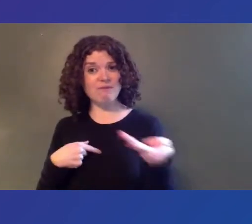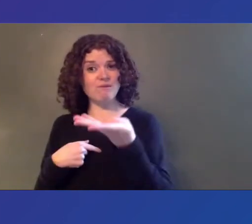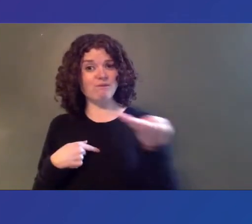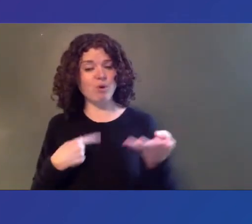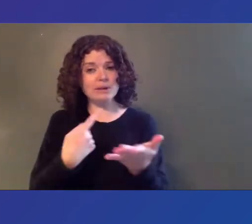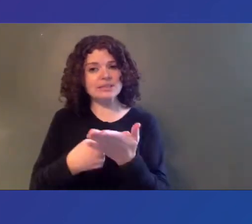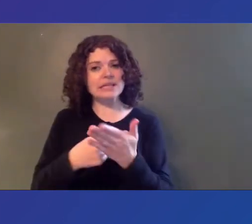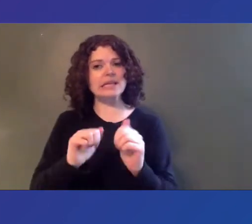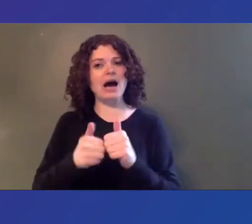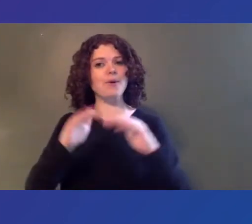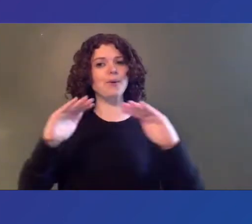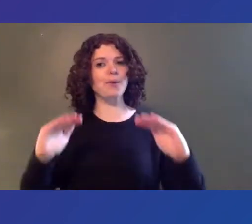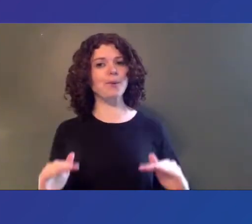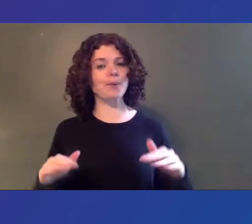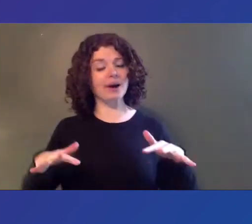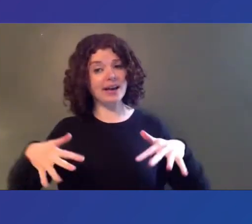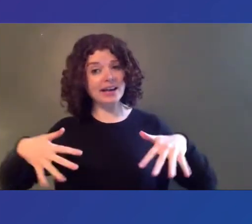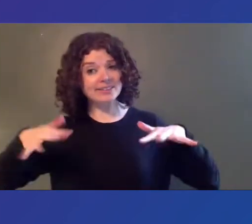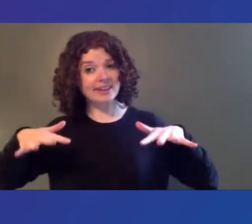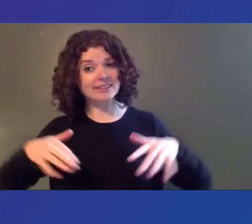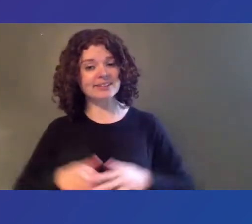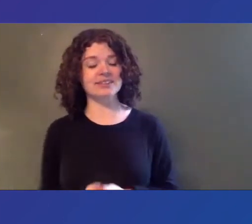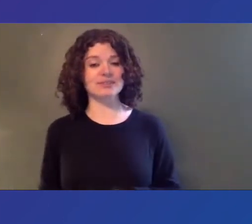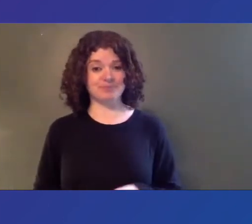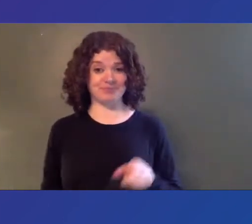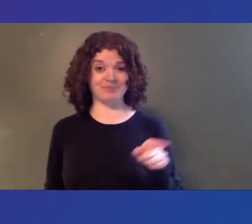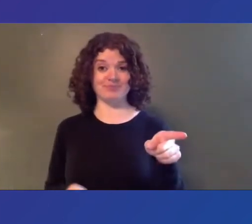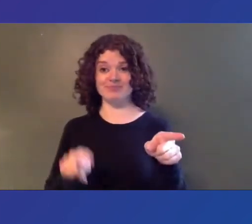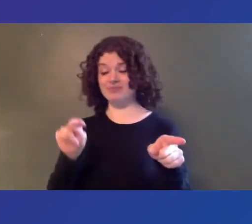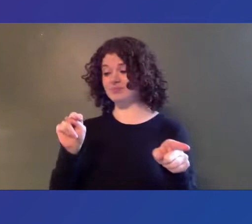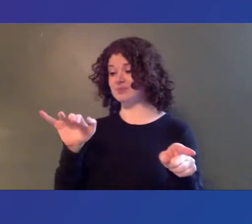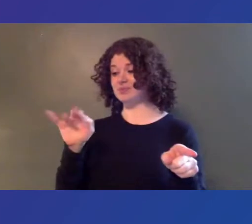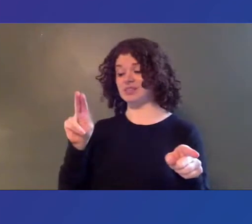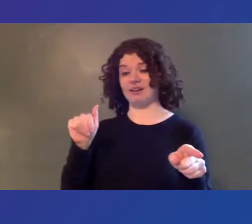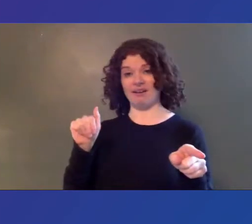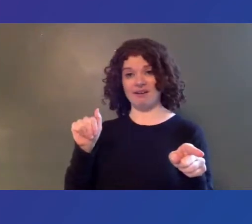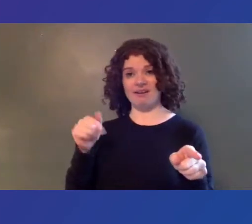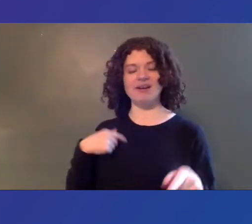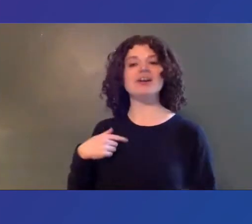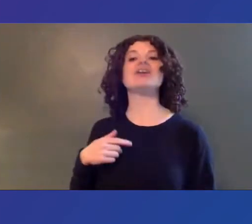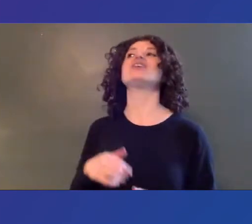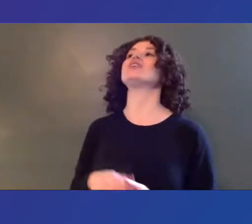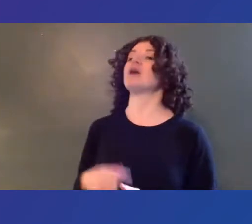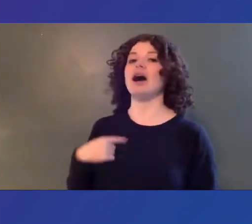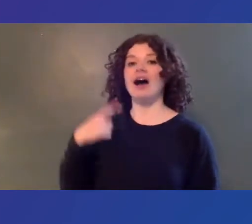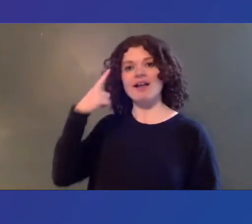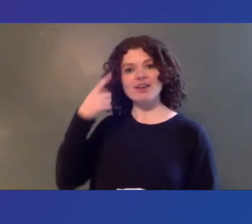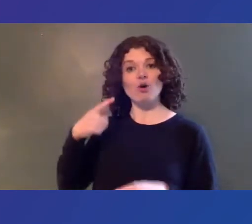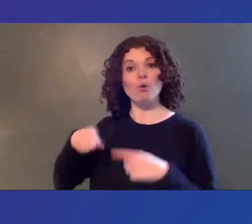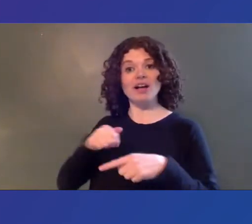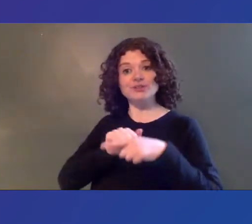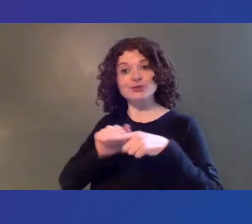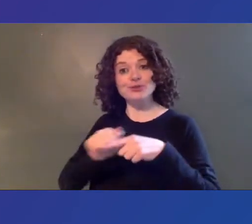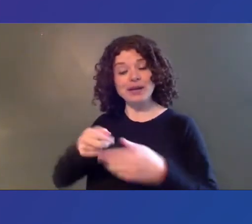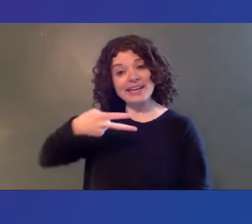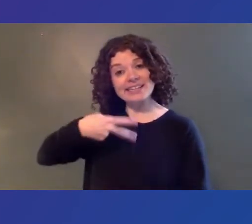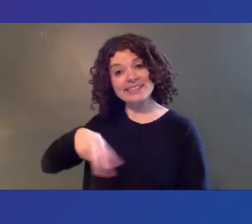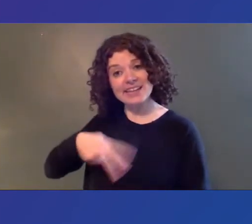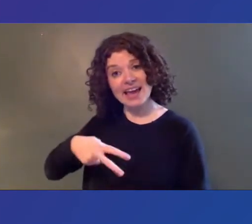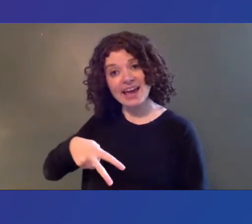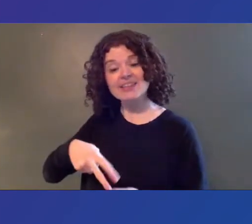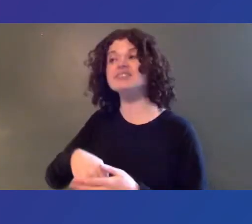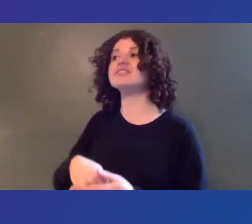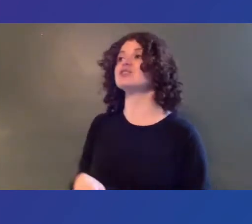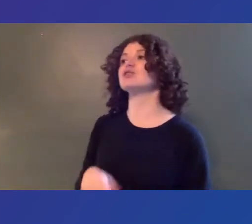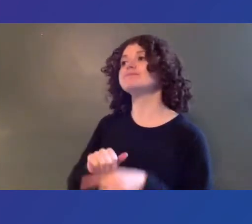is Nina. I actually think there's a little bit of a panic when you're training as a dancer and you start to think about